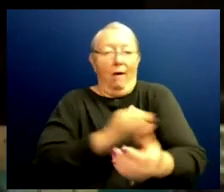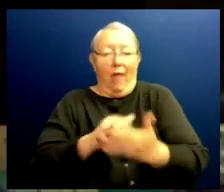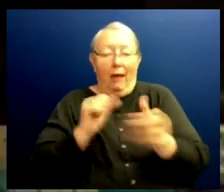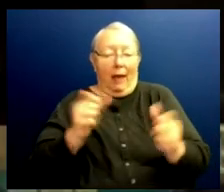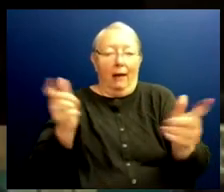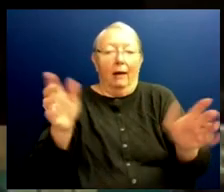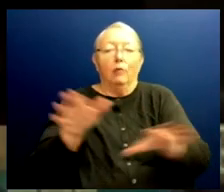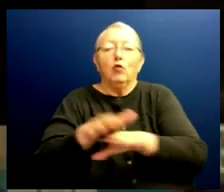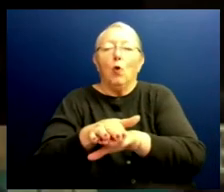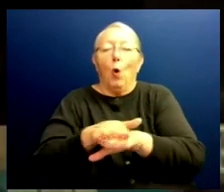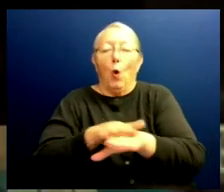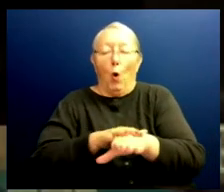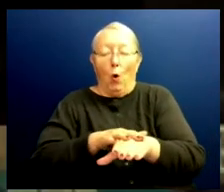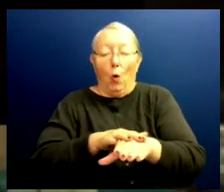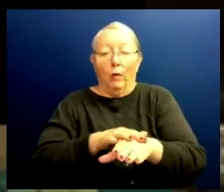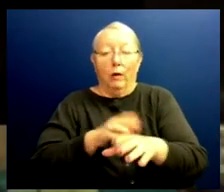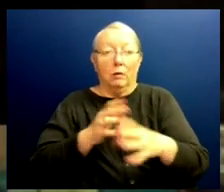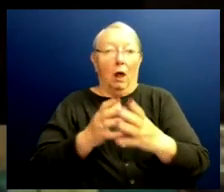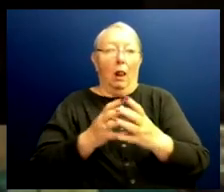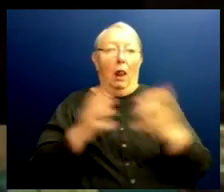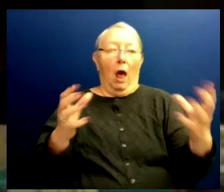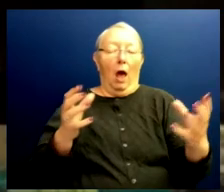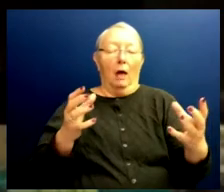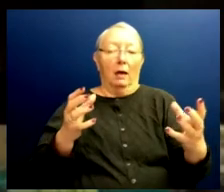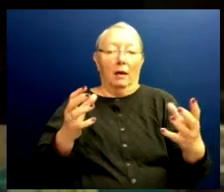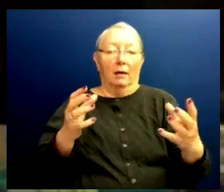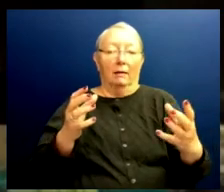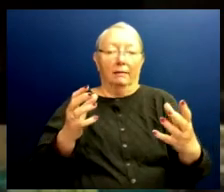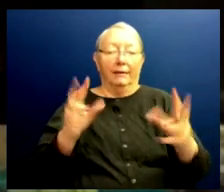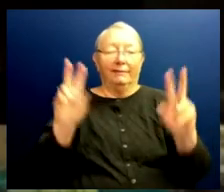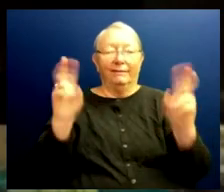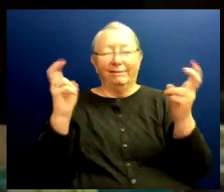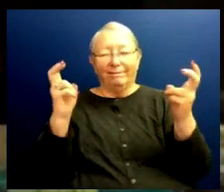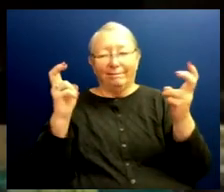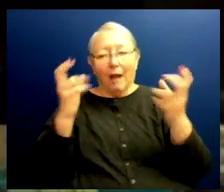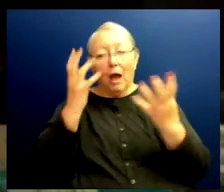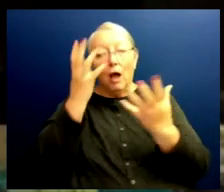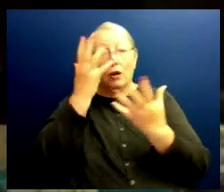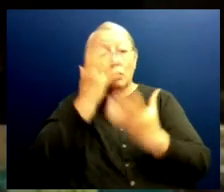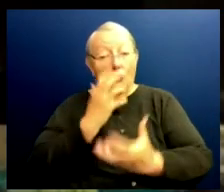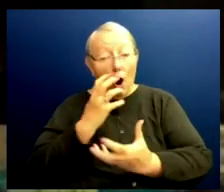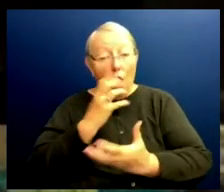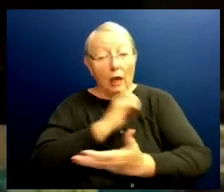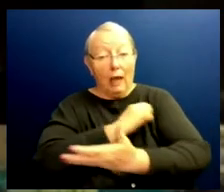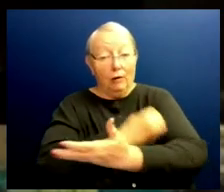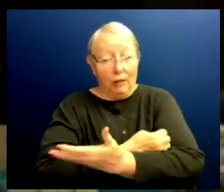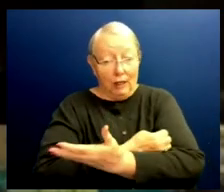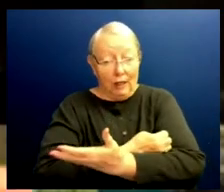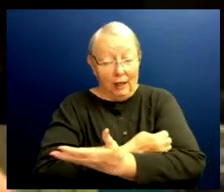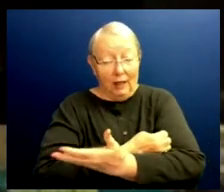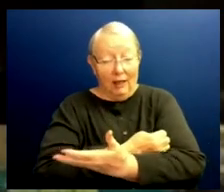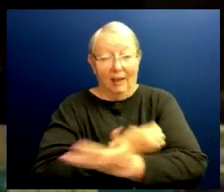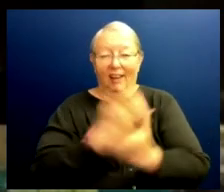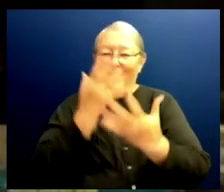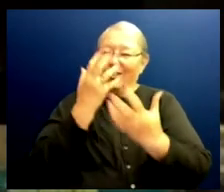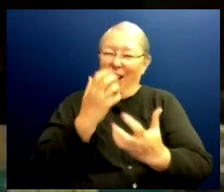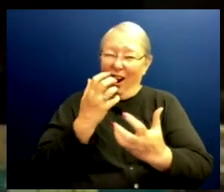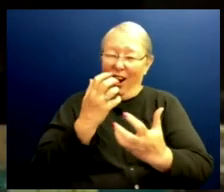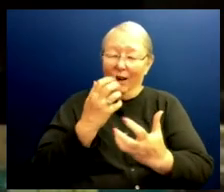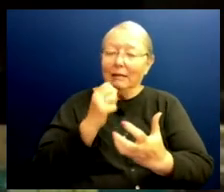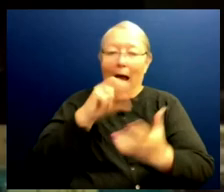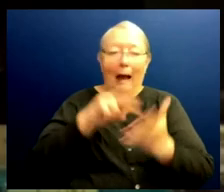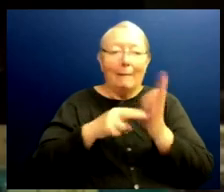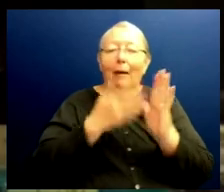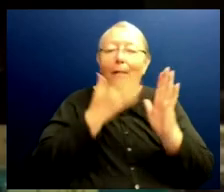energy. I don't like the nomenclature. The dark simply means that we're in the dark about that, is we don't really understand it.